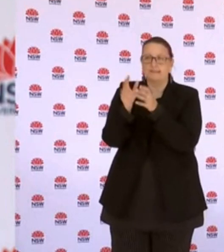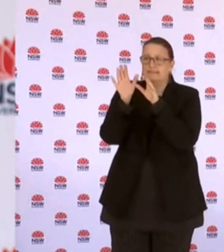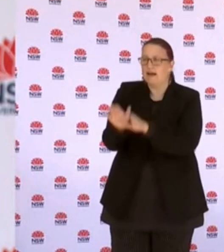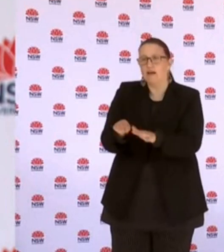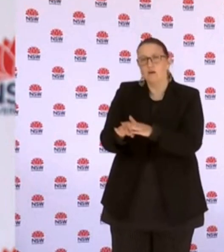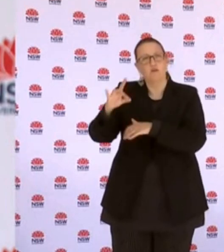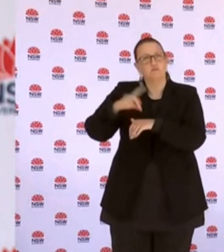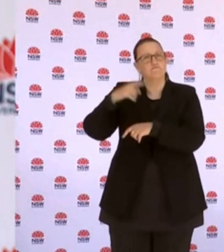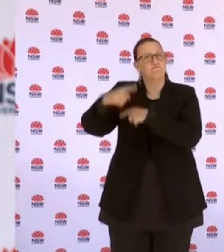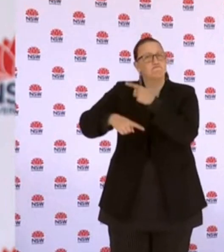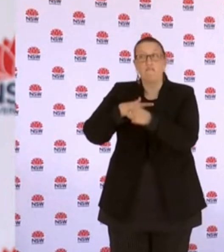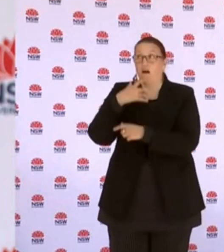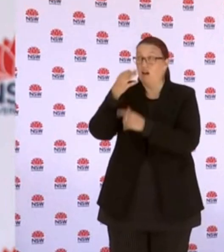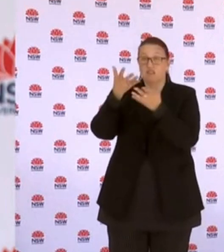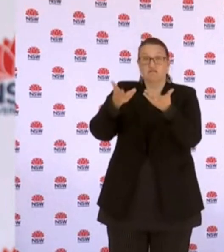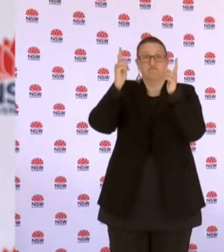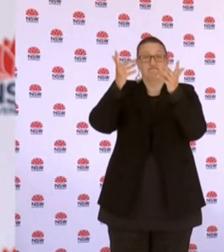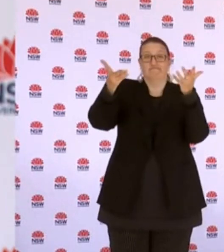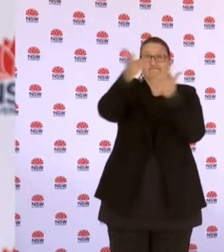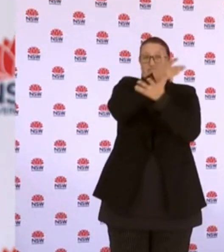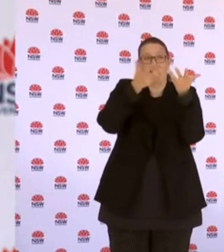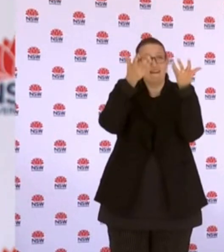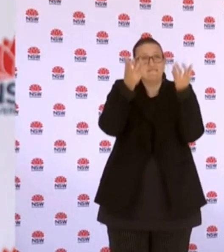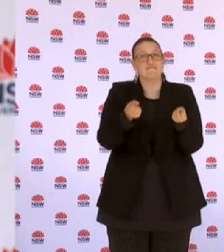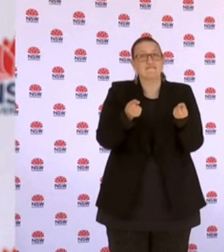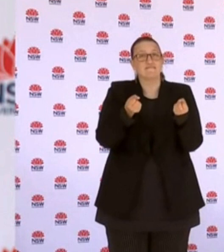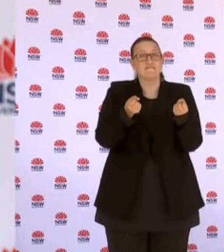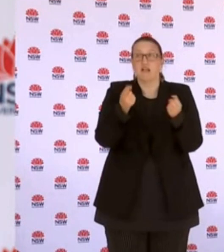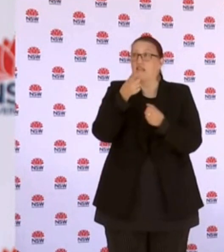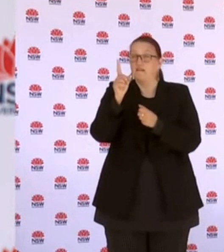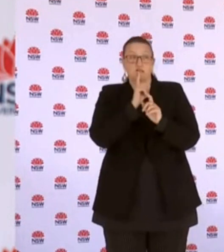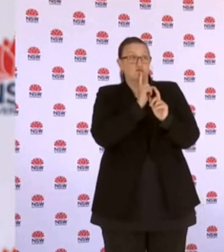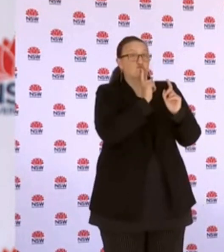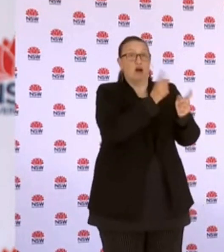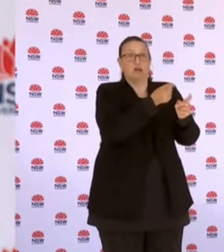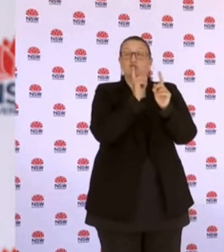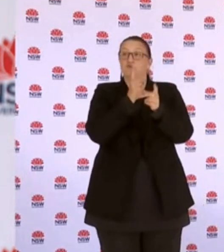the senior health officials, and the instructions they've given out are